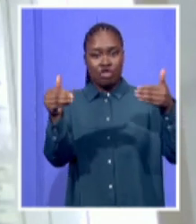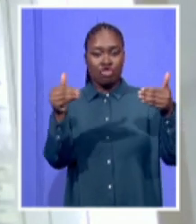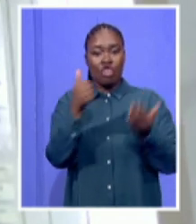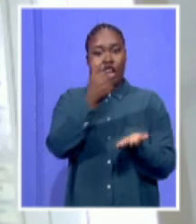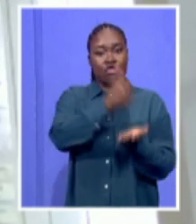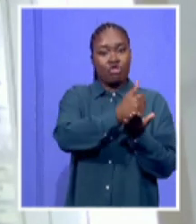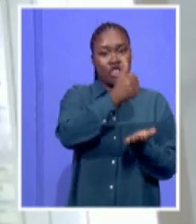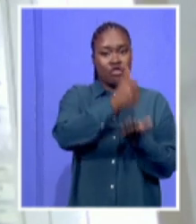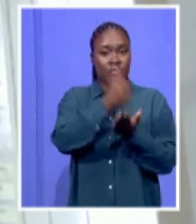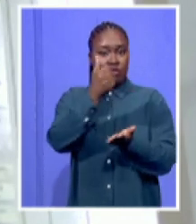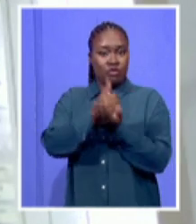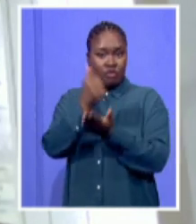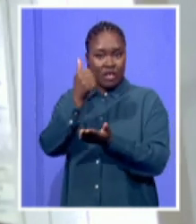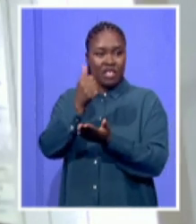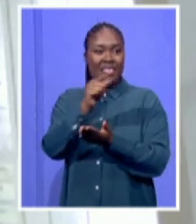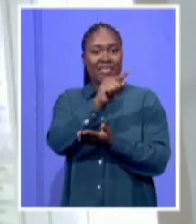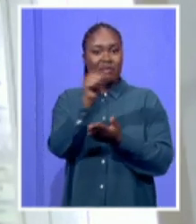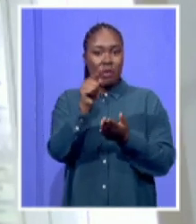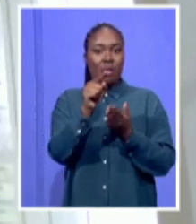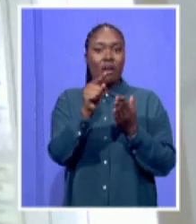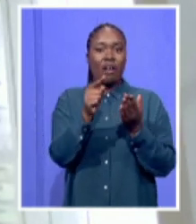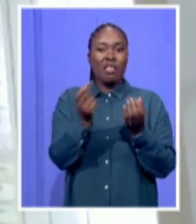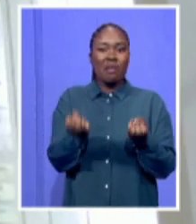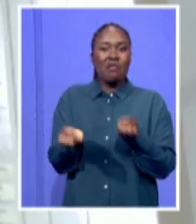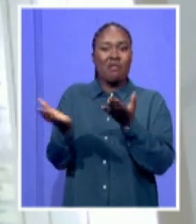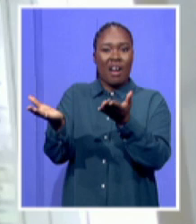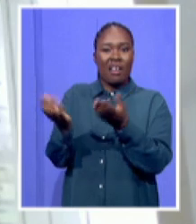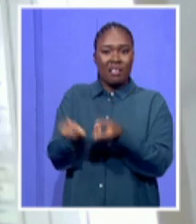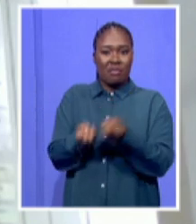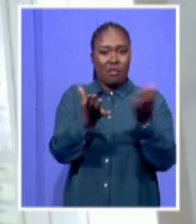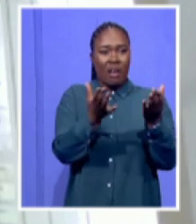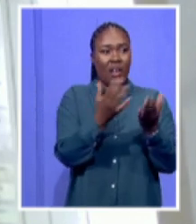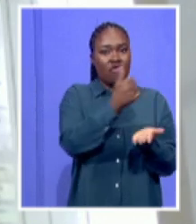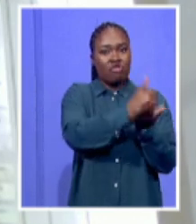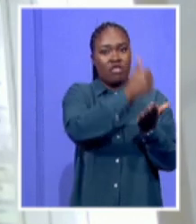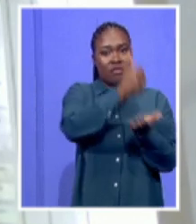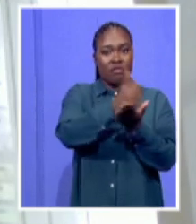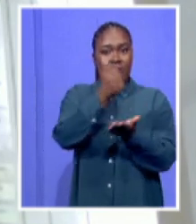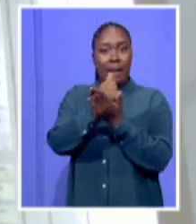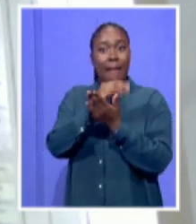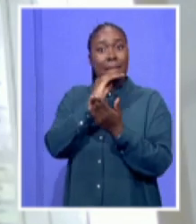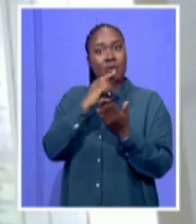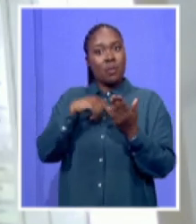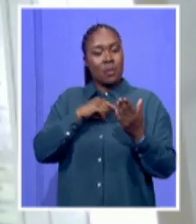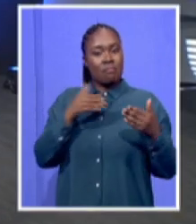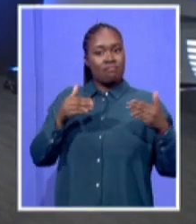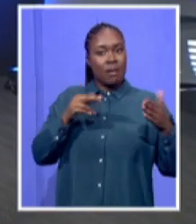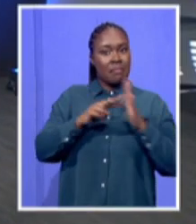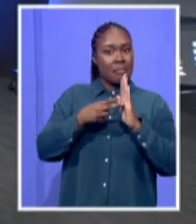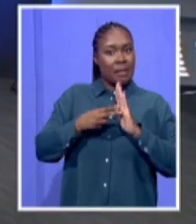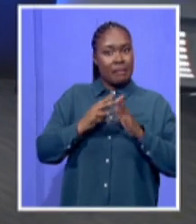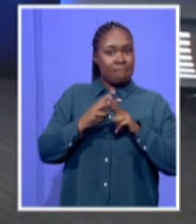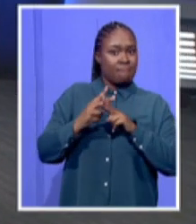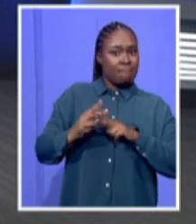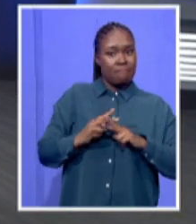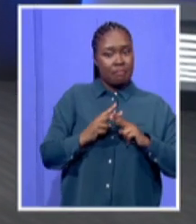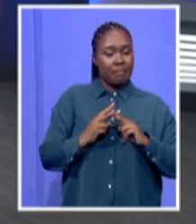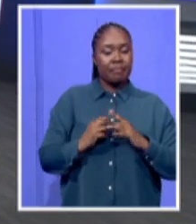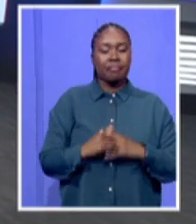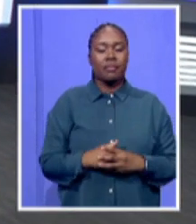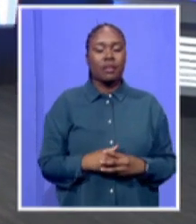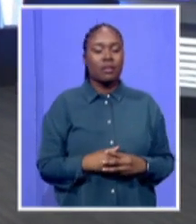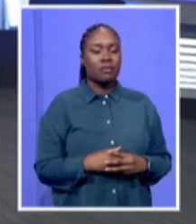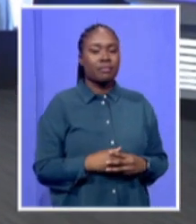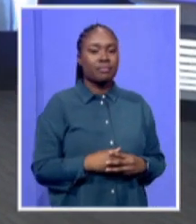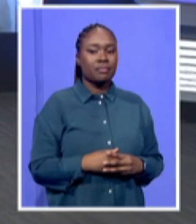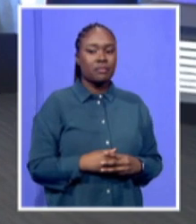of providers and so forth. So there's quite a lot of preparatory work going on in the background. Is there any feedback on the health of